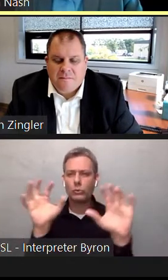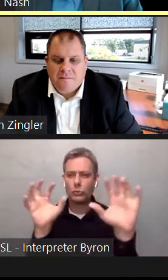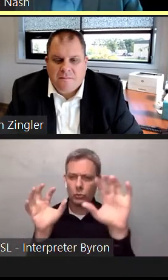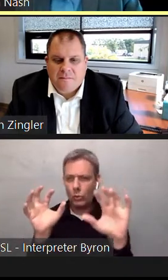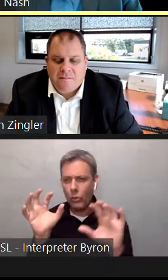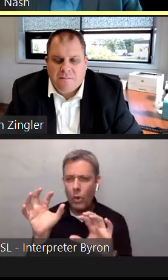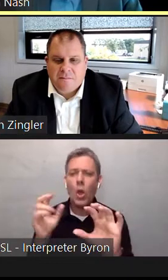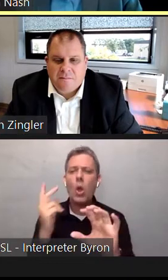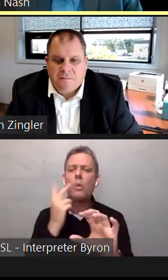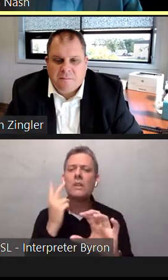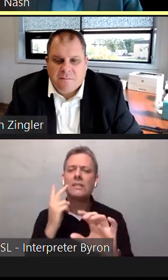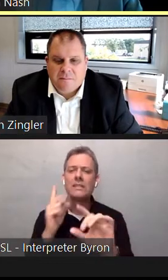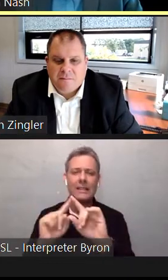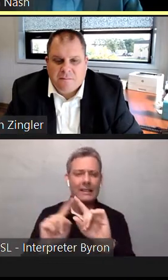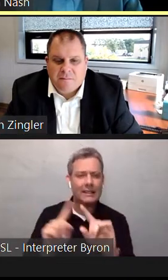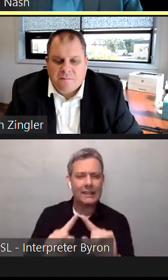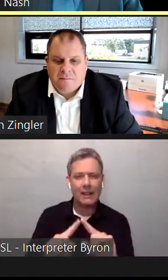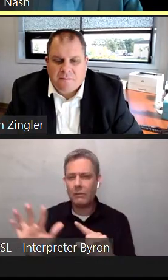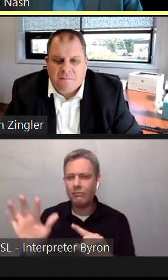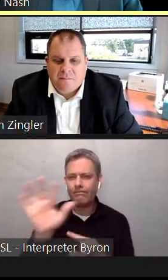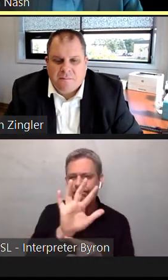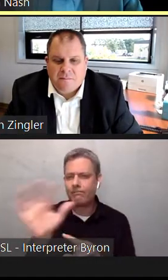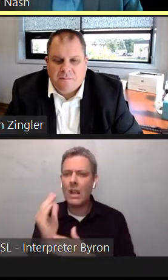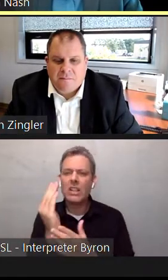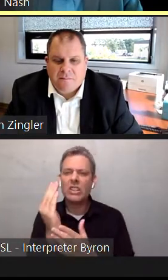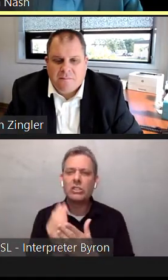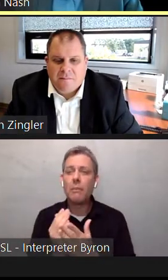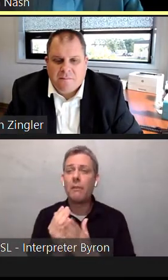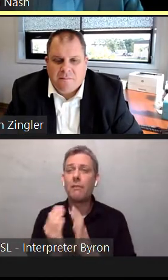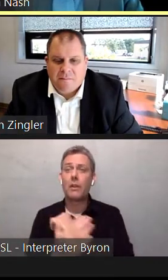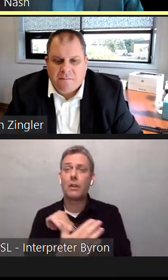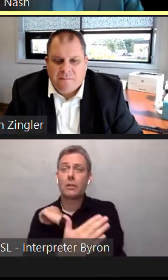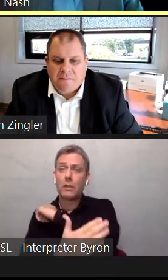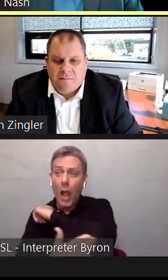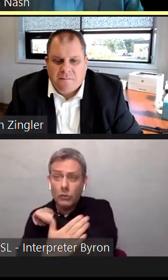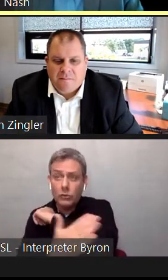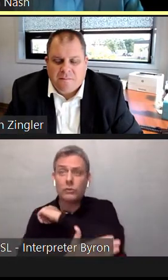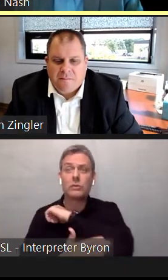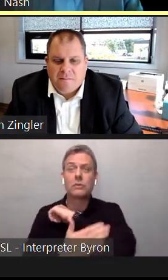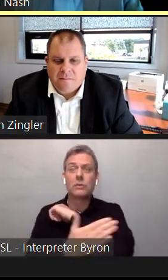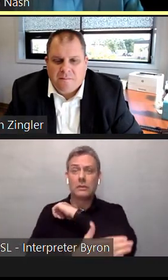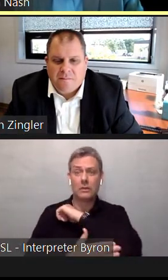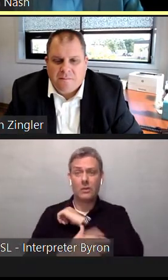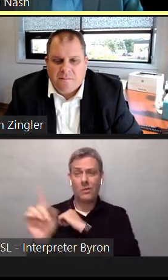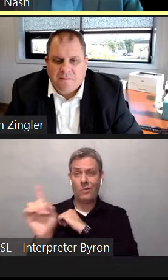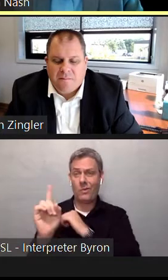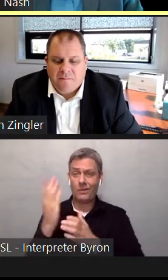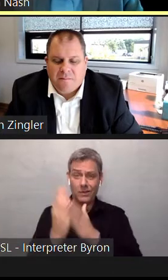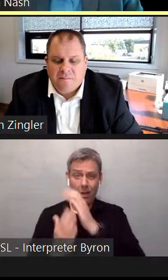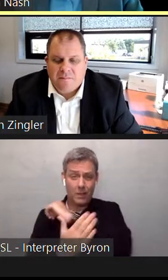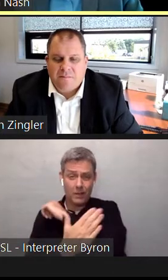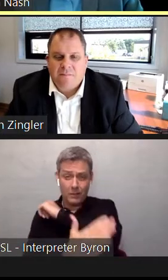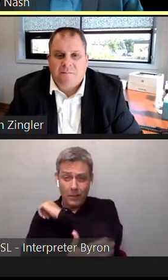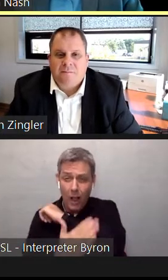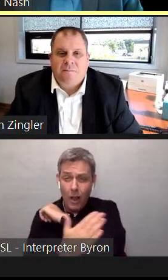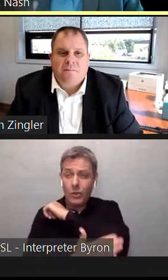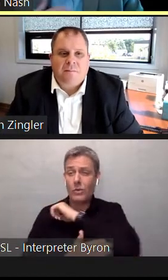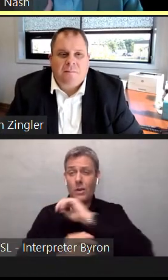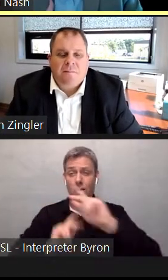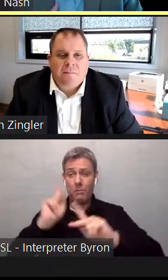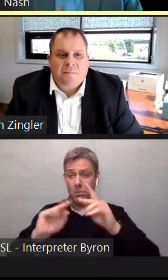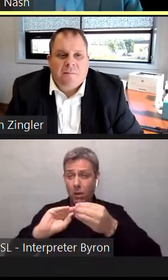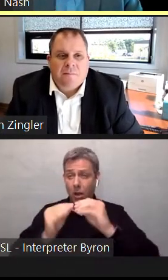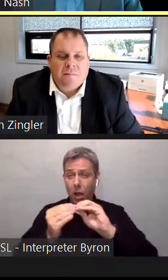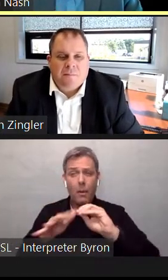in that environment versus some of the rural counties, where in some cases the rural population isn't as vaccinated, but